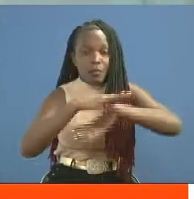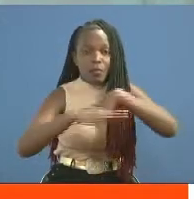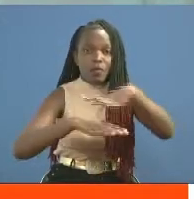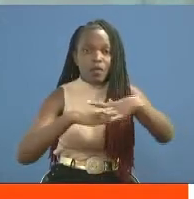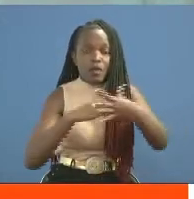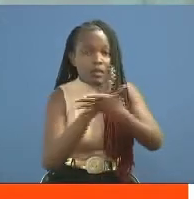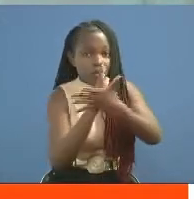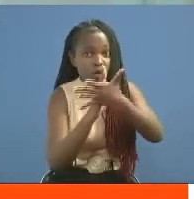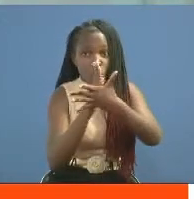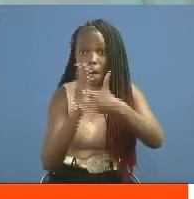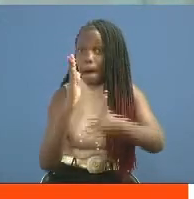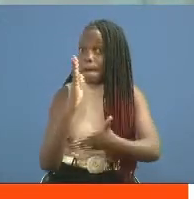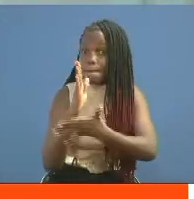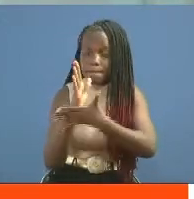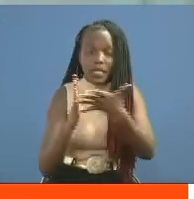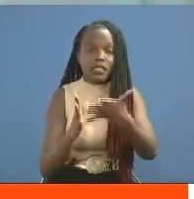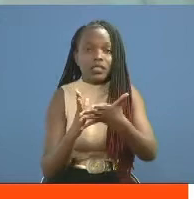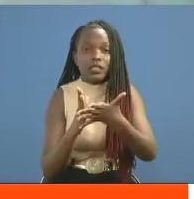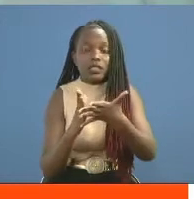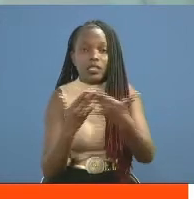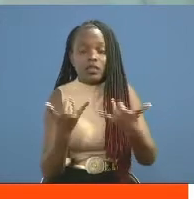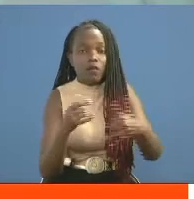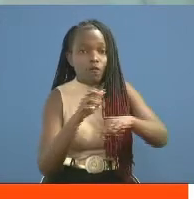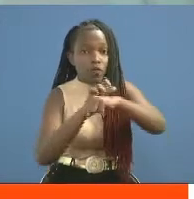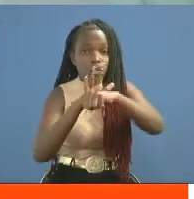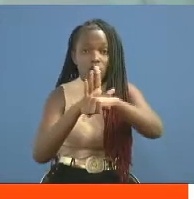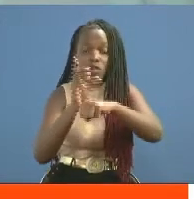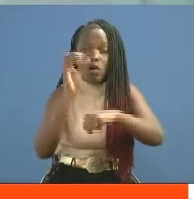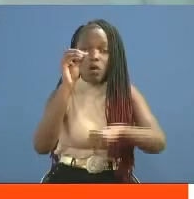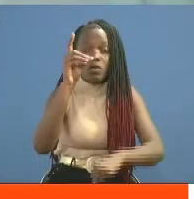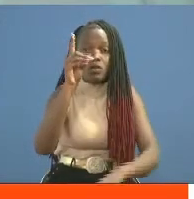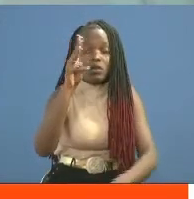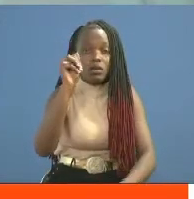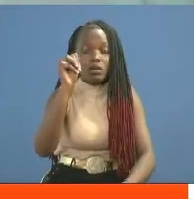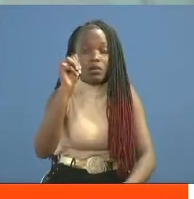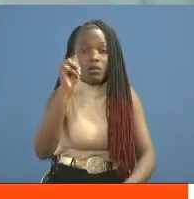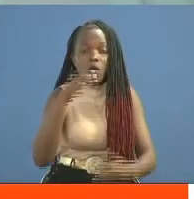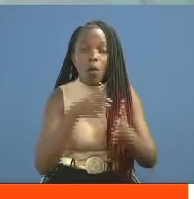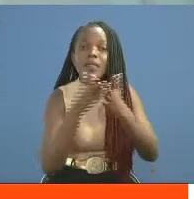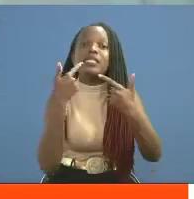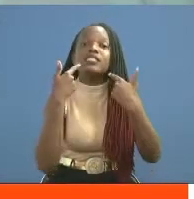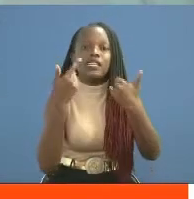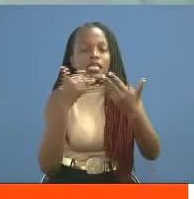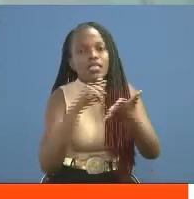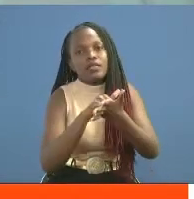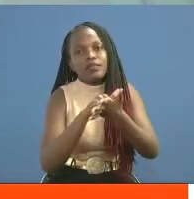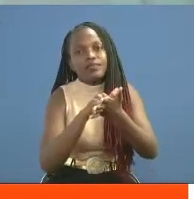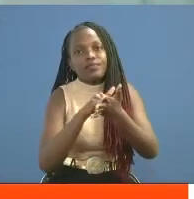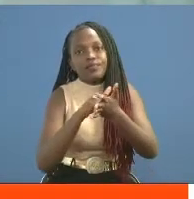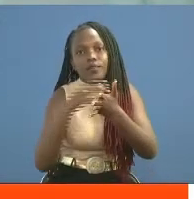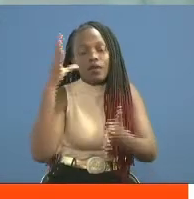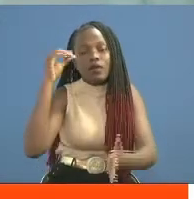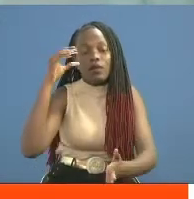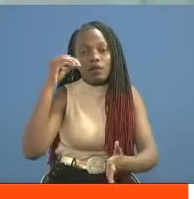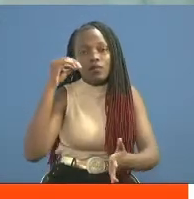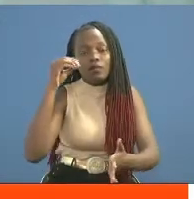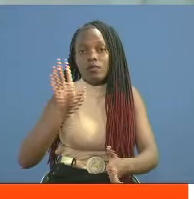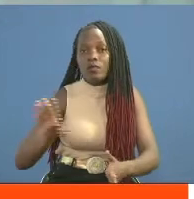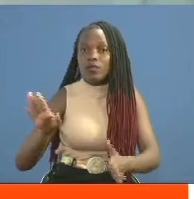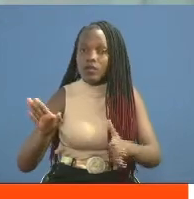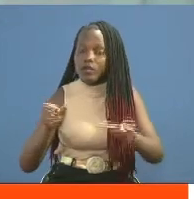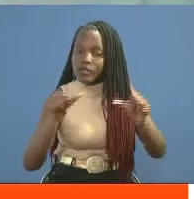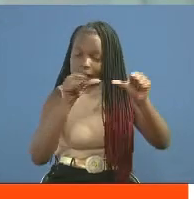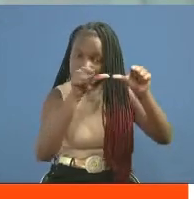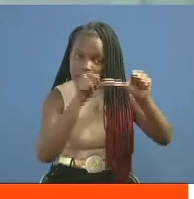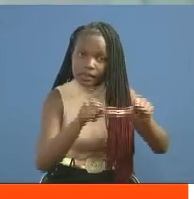regional party. For some time now, the influential ODM stalwart openly declared the coast region must settle on its